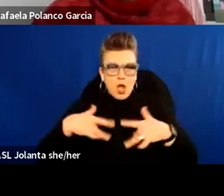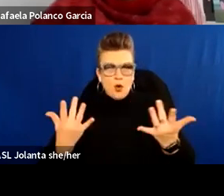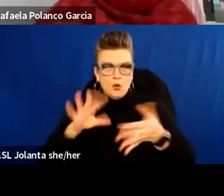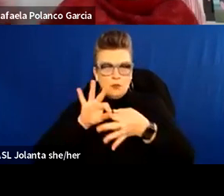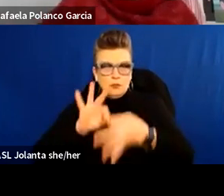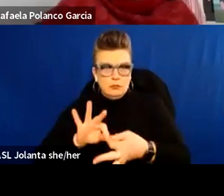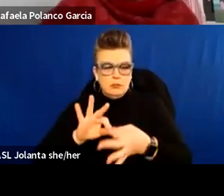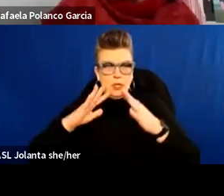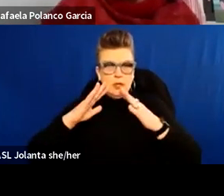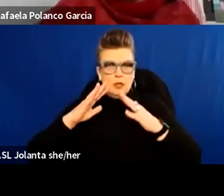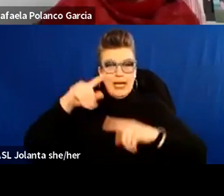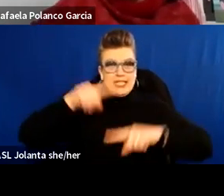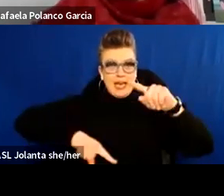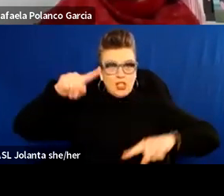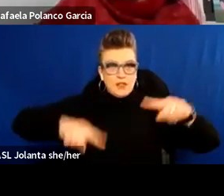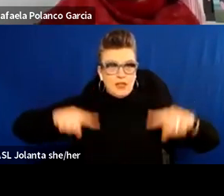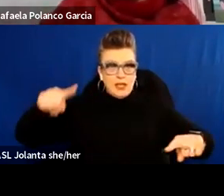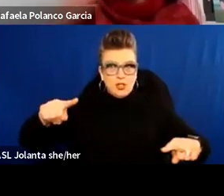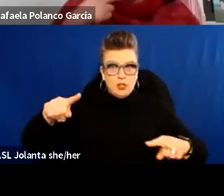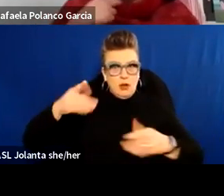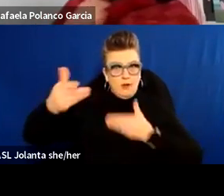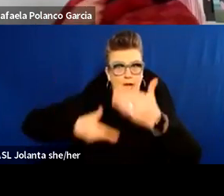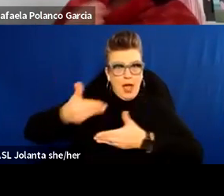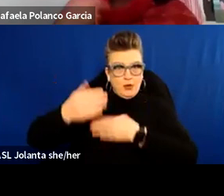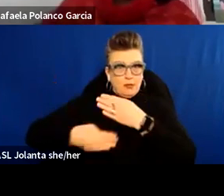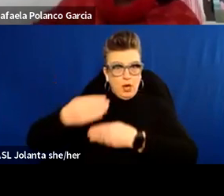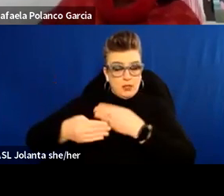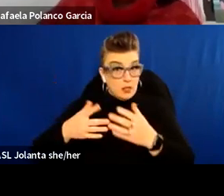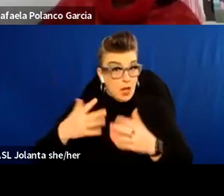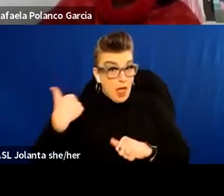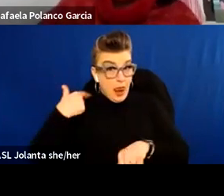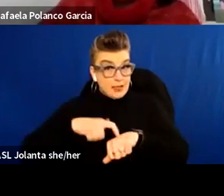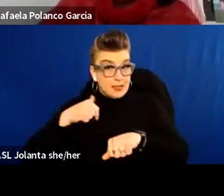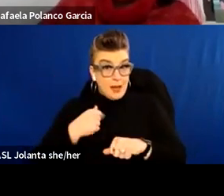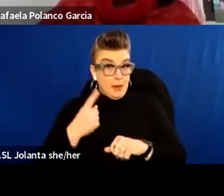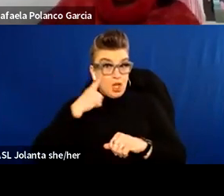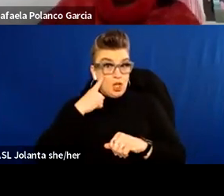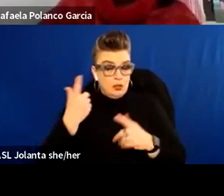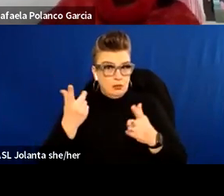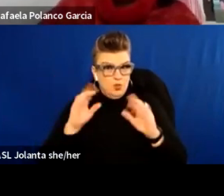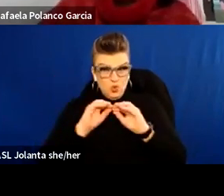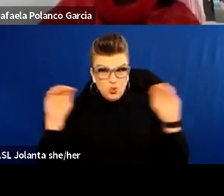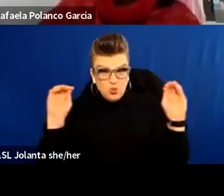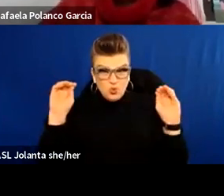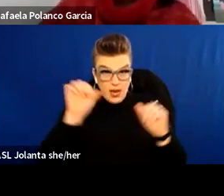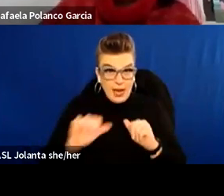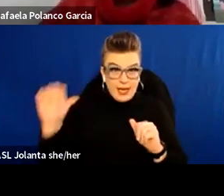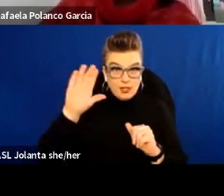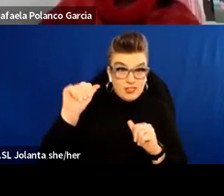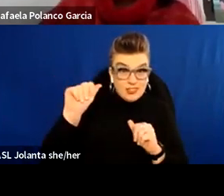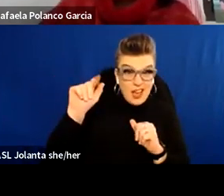diversification of hiring um last time i heard there was no asian at all that's even the number